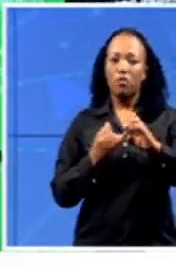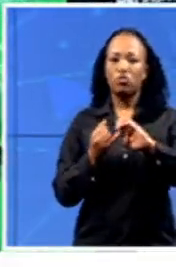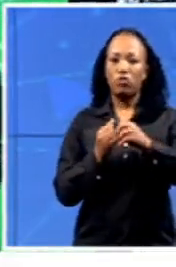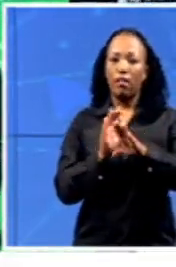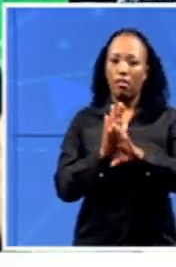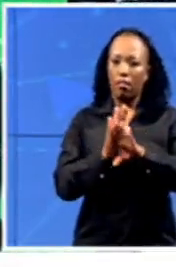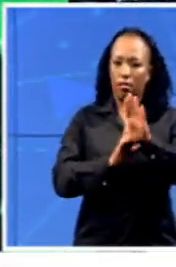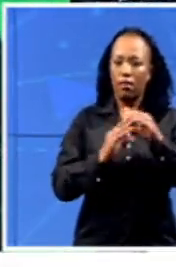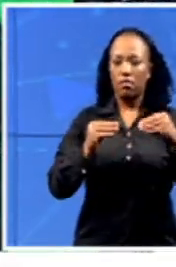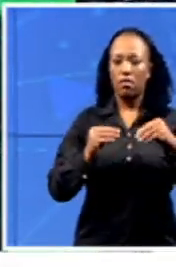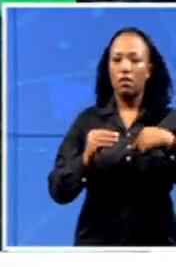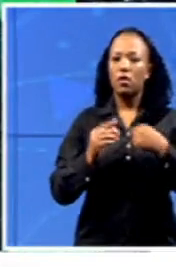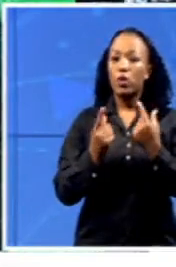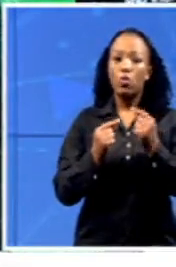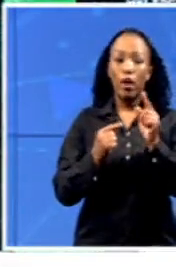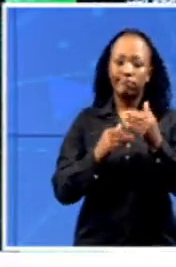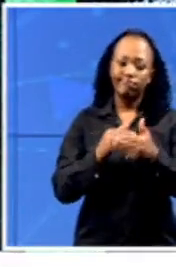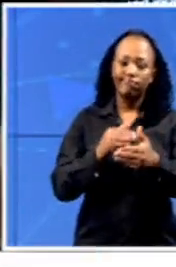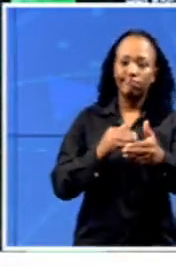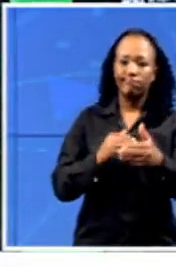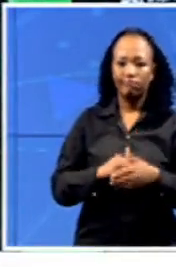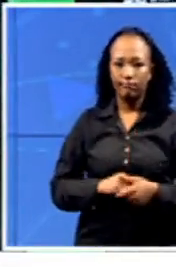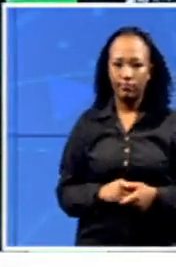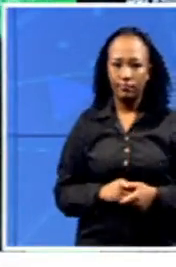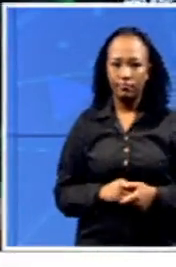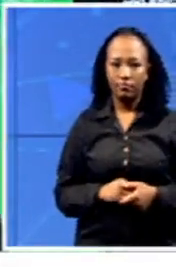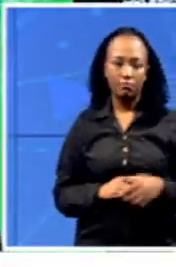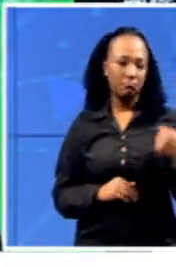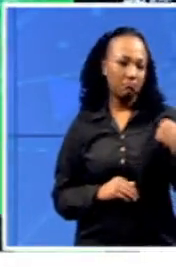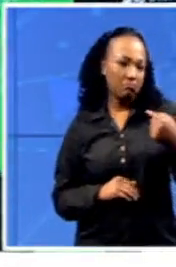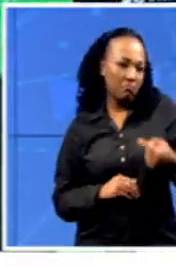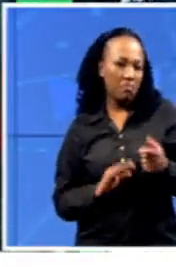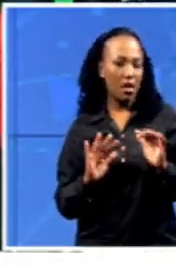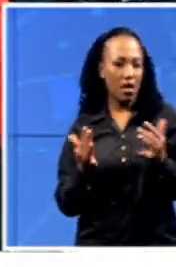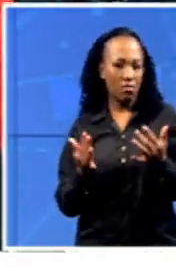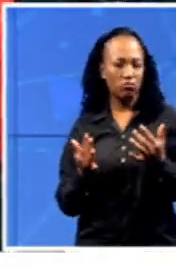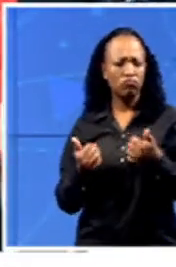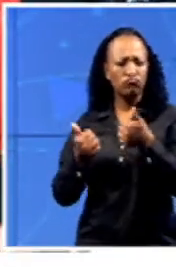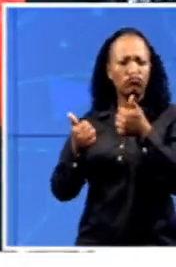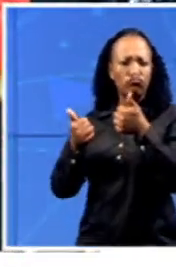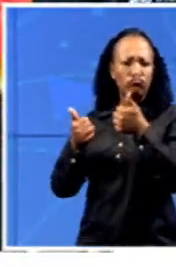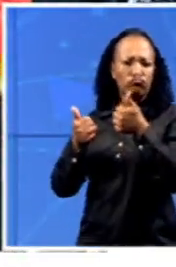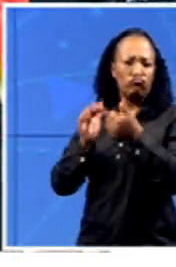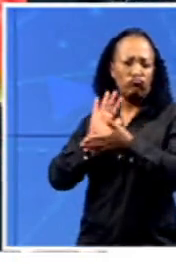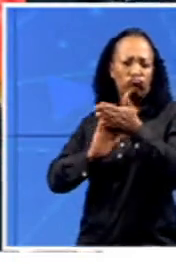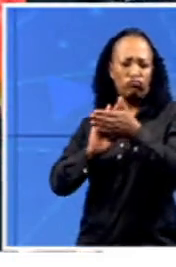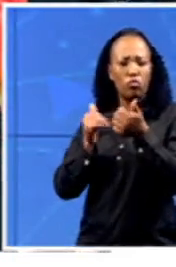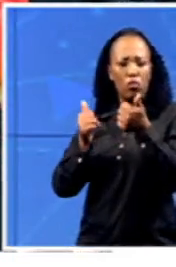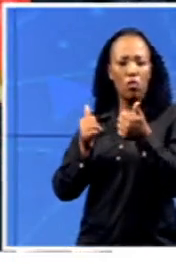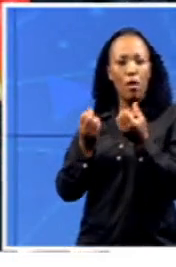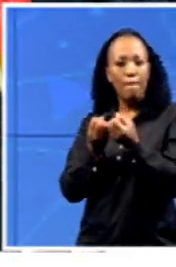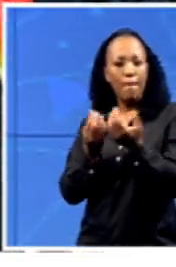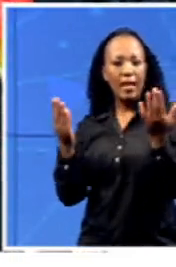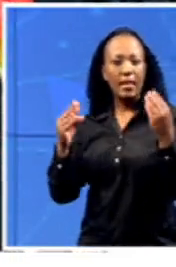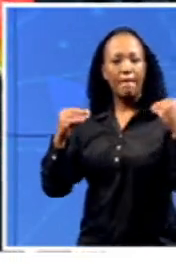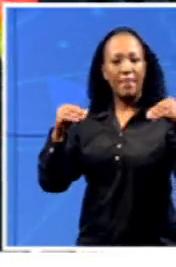for the sector and what we're going to be doing moving forward. And how is it going so far? Very well. We've engaged with a lot of trade. We're